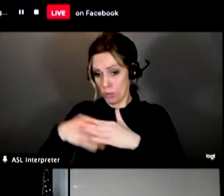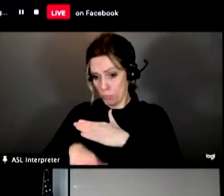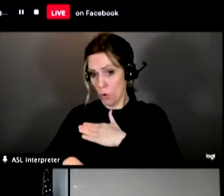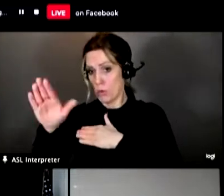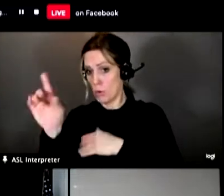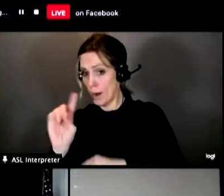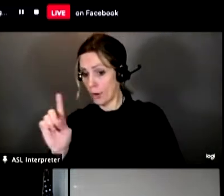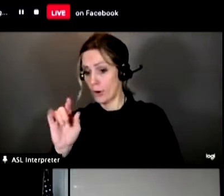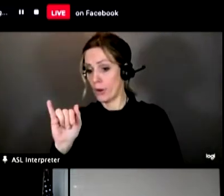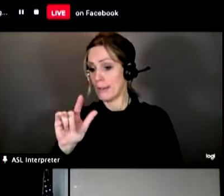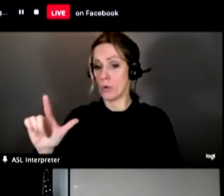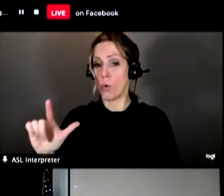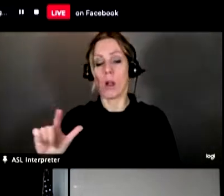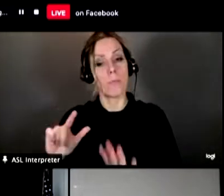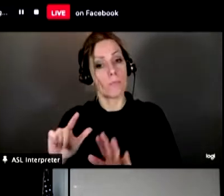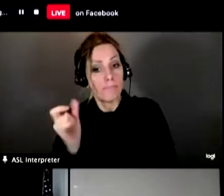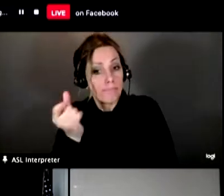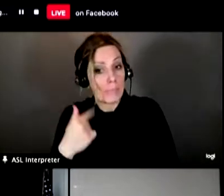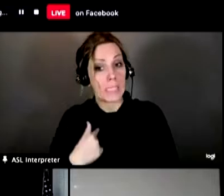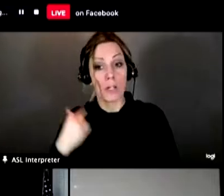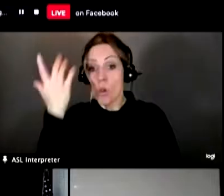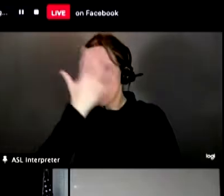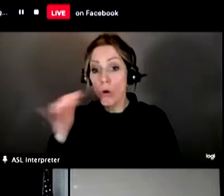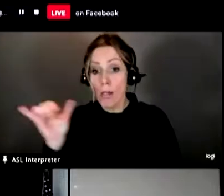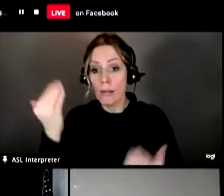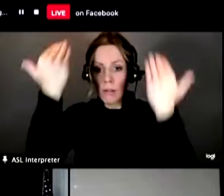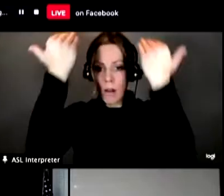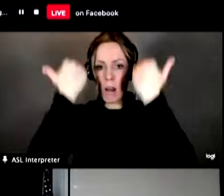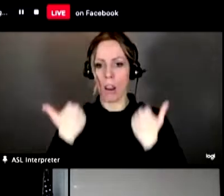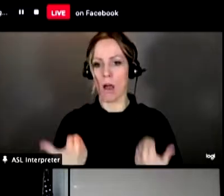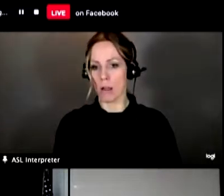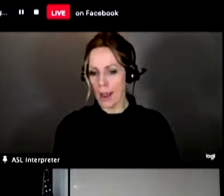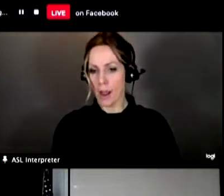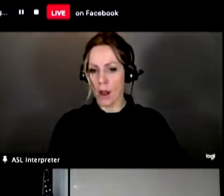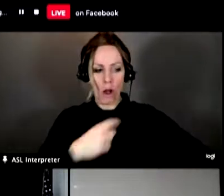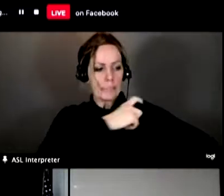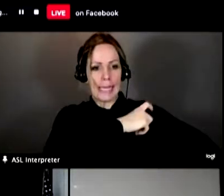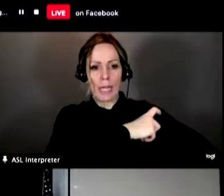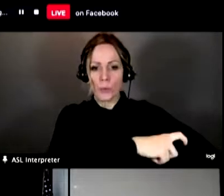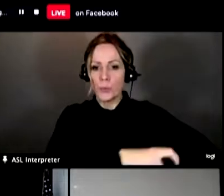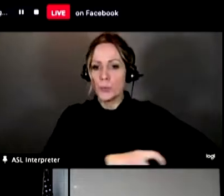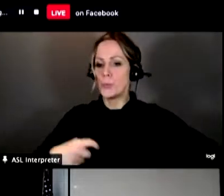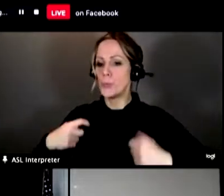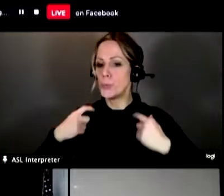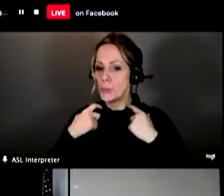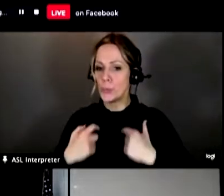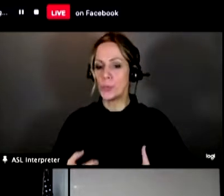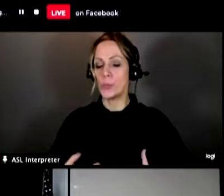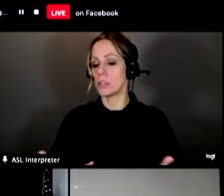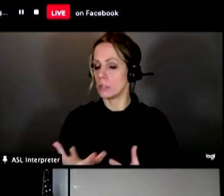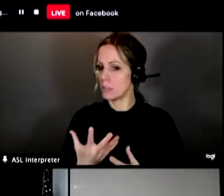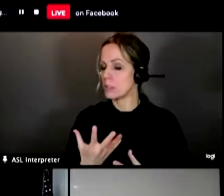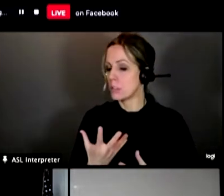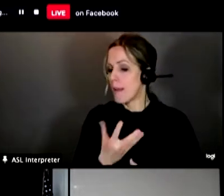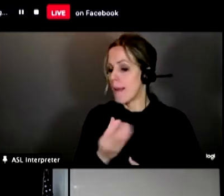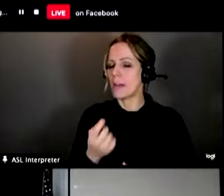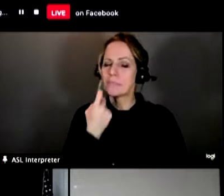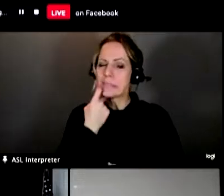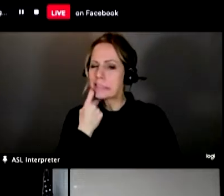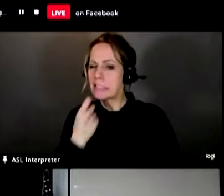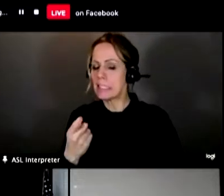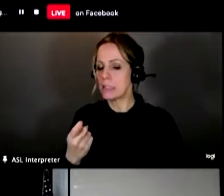and tattoos. But I also just took custody of my little girl. And I don't know if